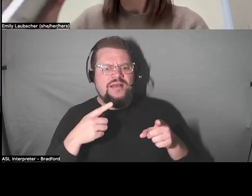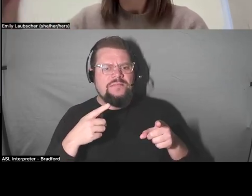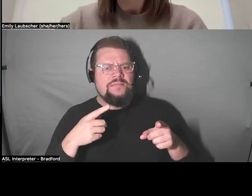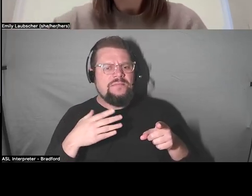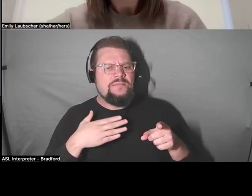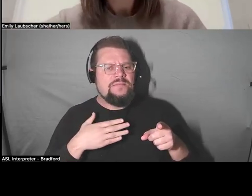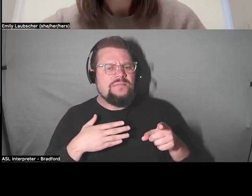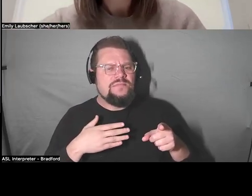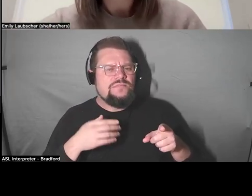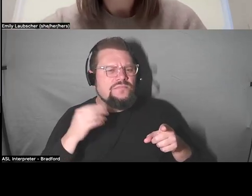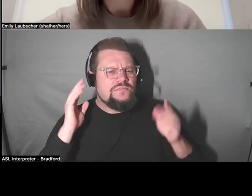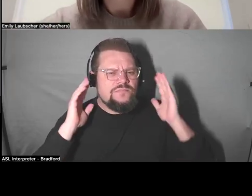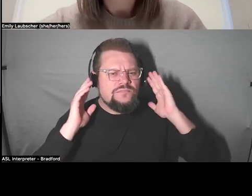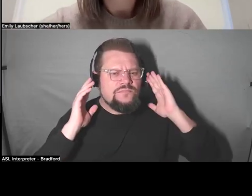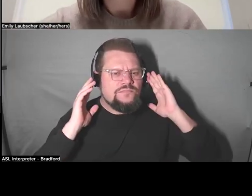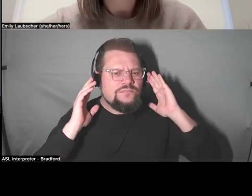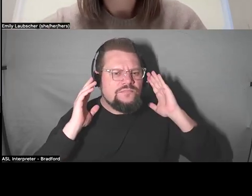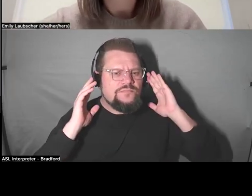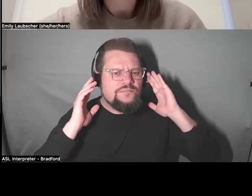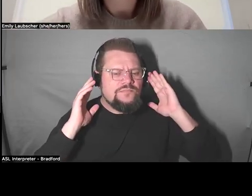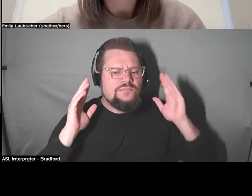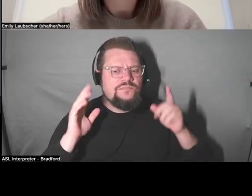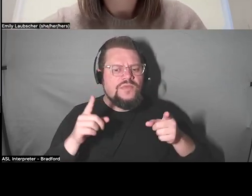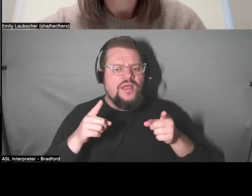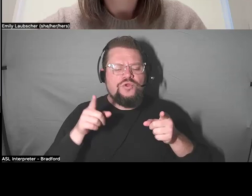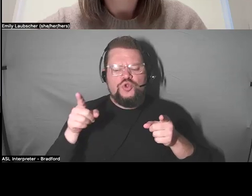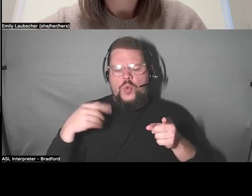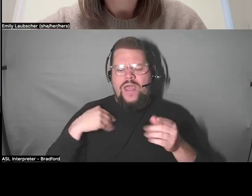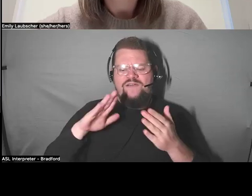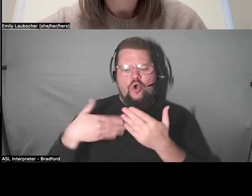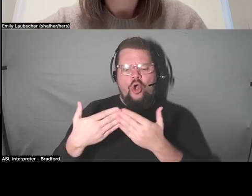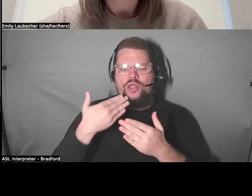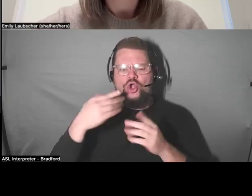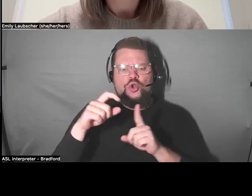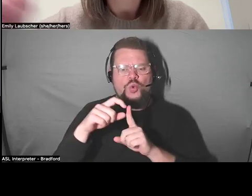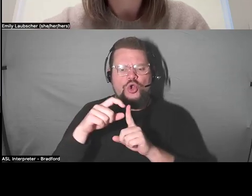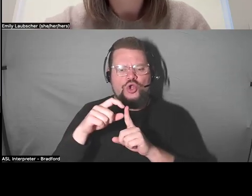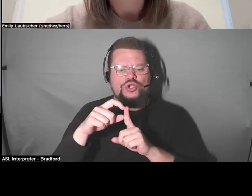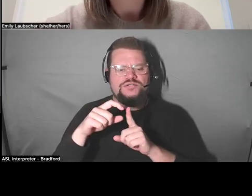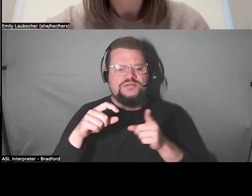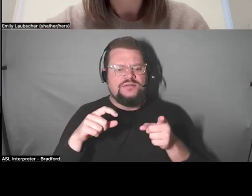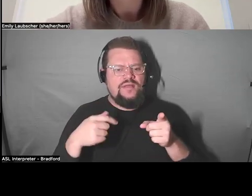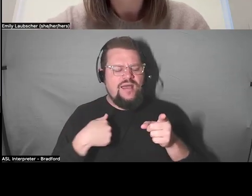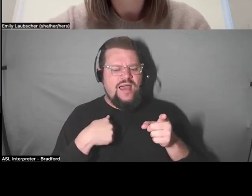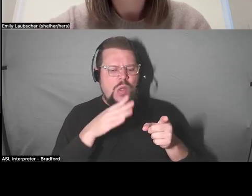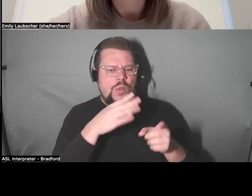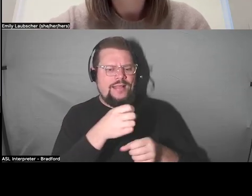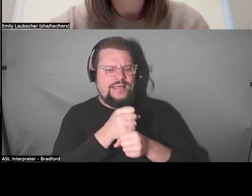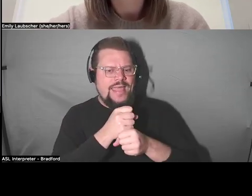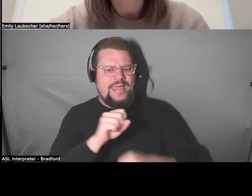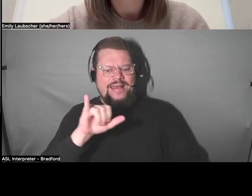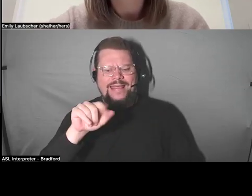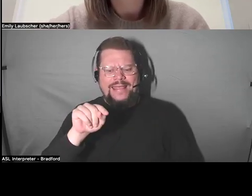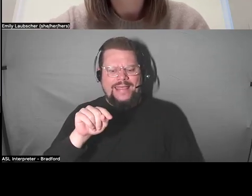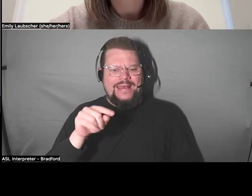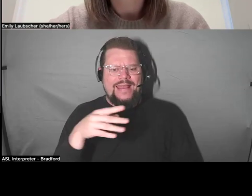But I just said leave. Yeah, I know because you have all the good words. What do I get? I get it's and. Oh, I'm sorry. I have a.